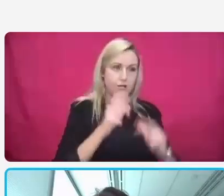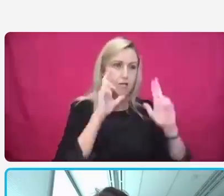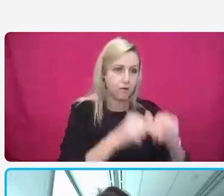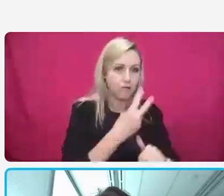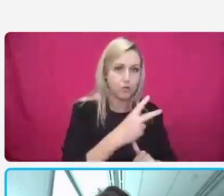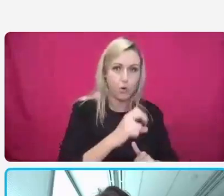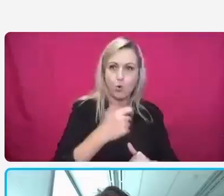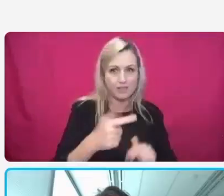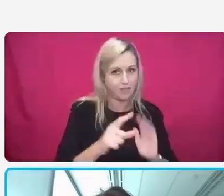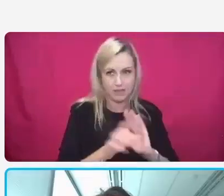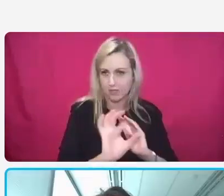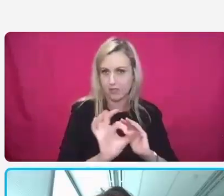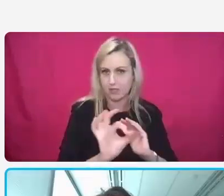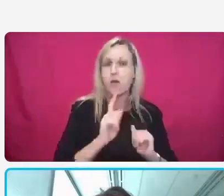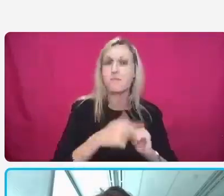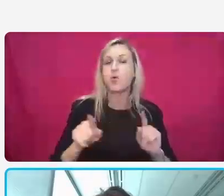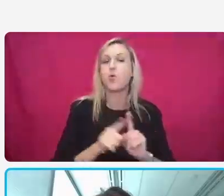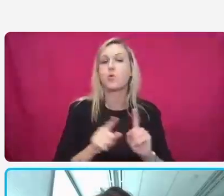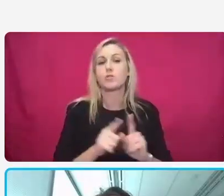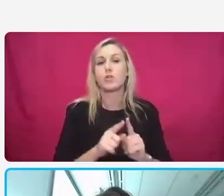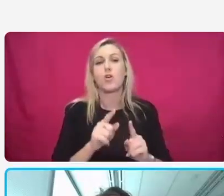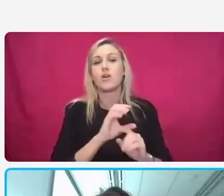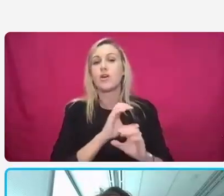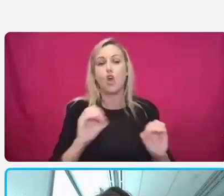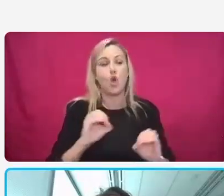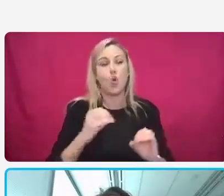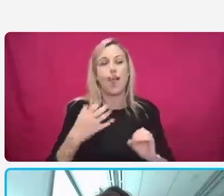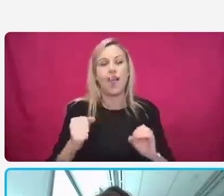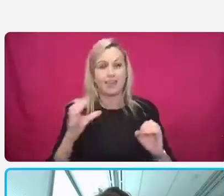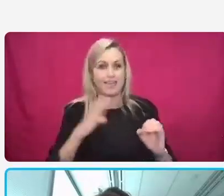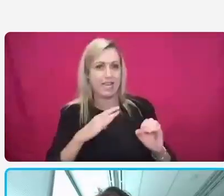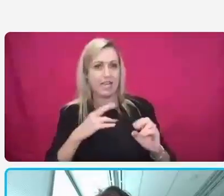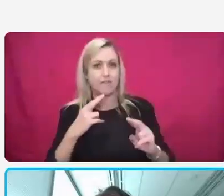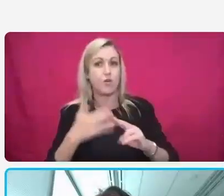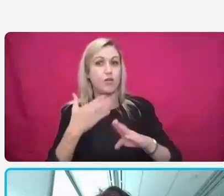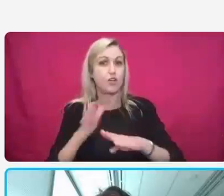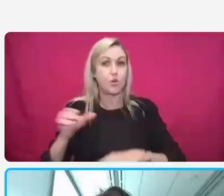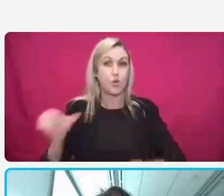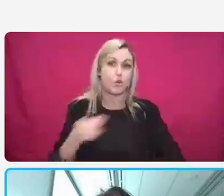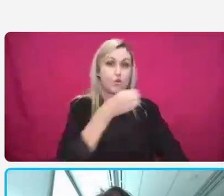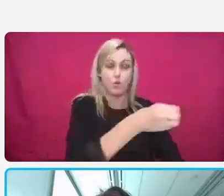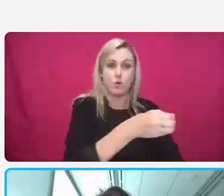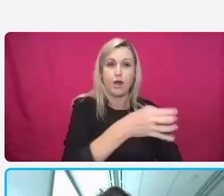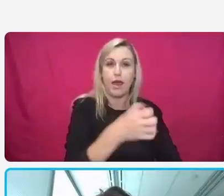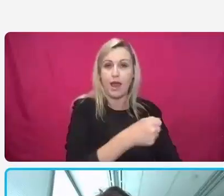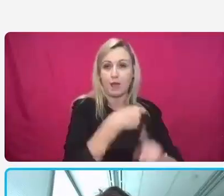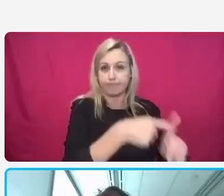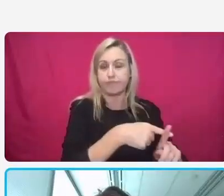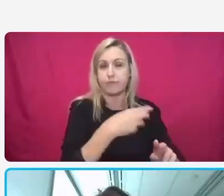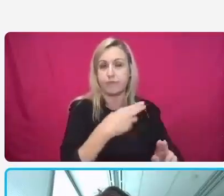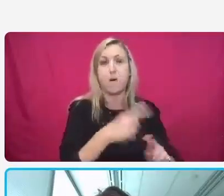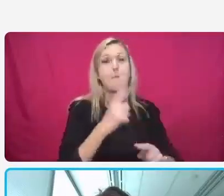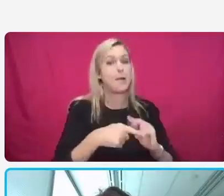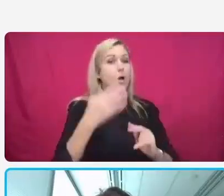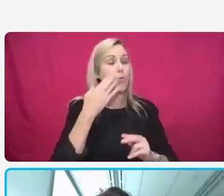minutes. It should also be noted that there is no minutes requirements associated with a new entry, even though there is a one-off payment every time